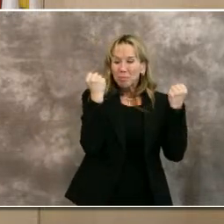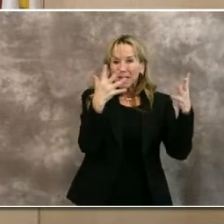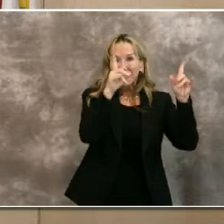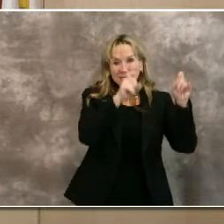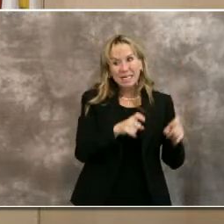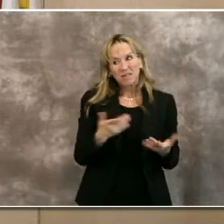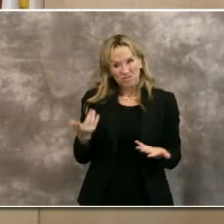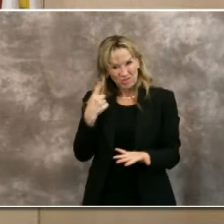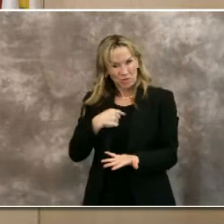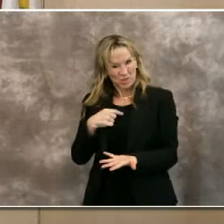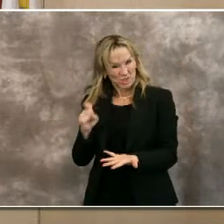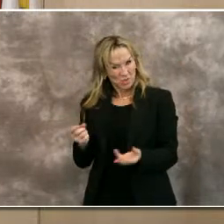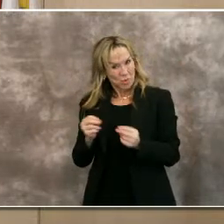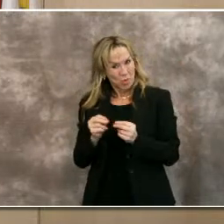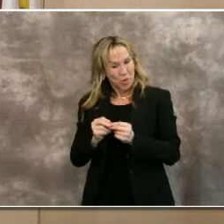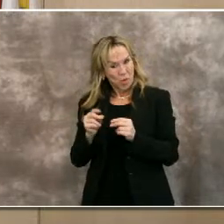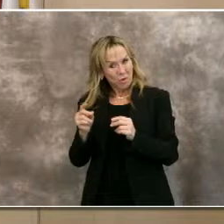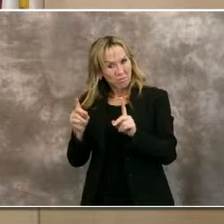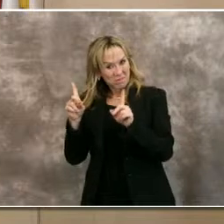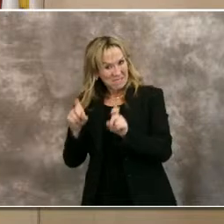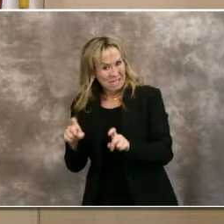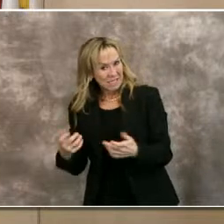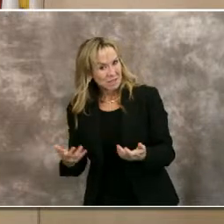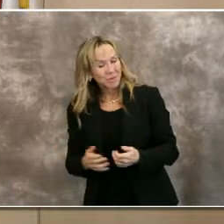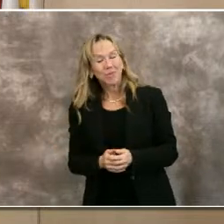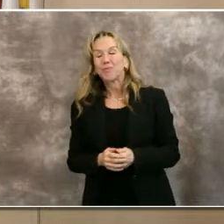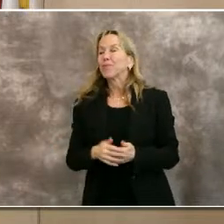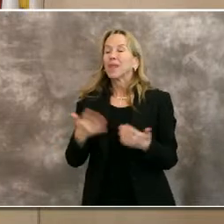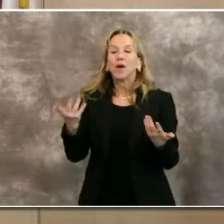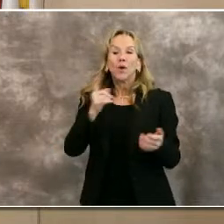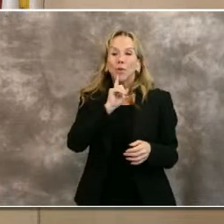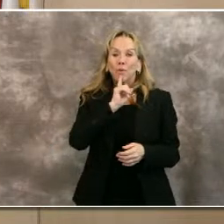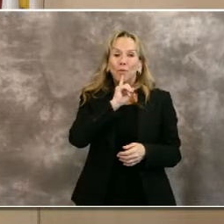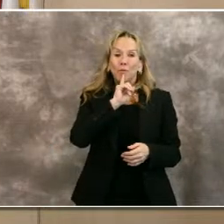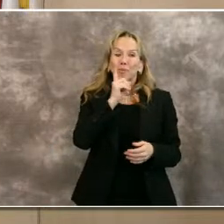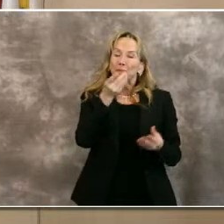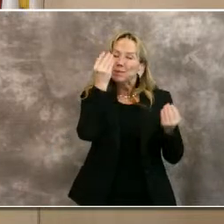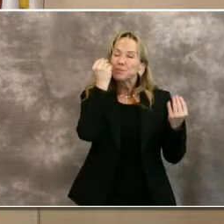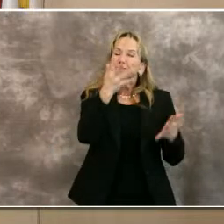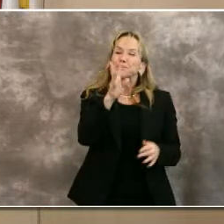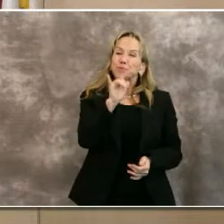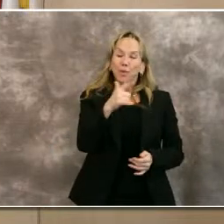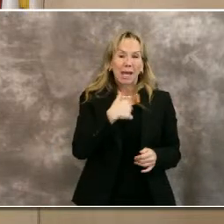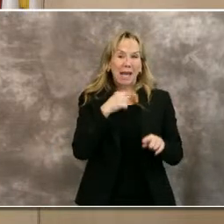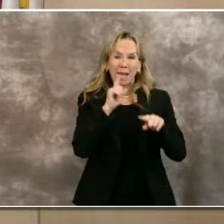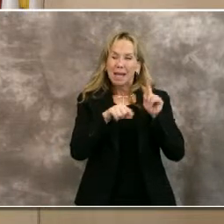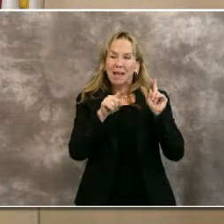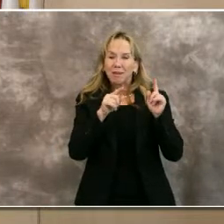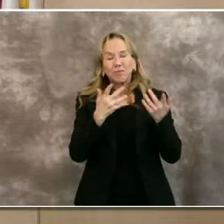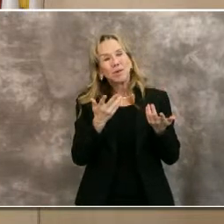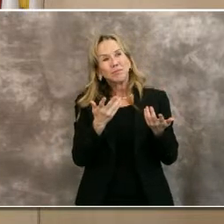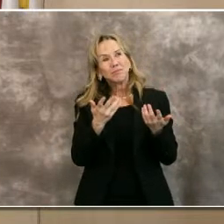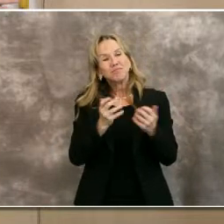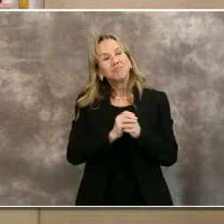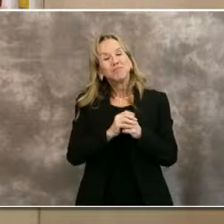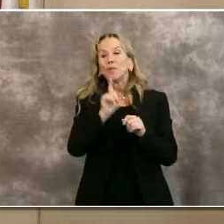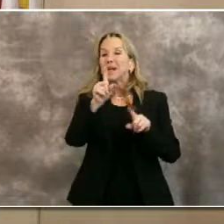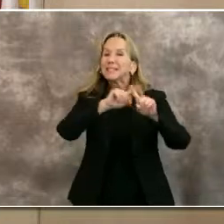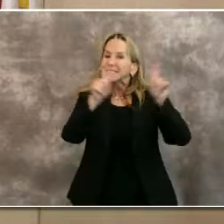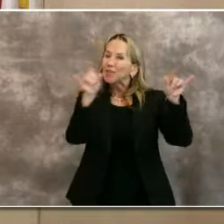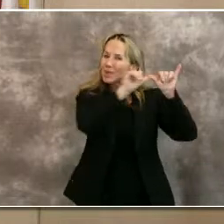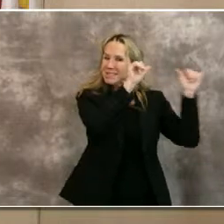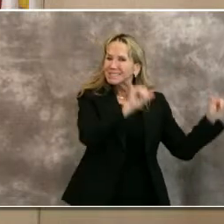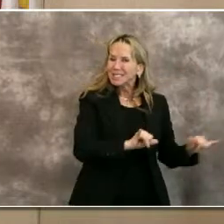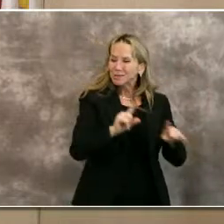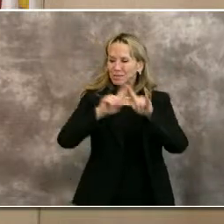the systems are different, Will, so I can't speak to, well, I can't actually. It's a different system,